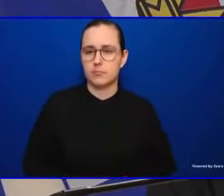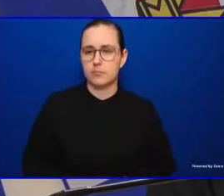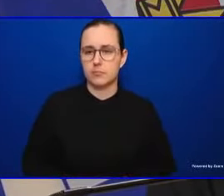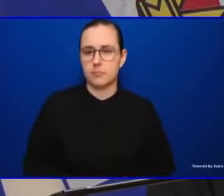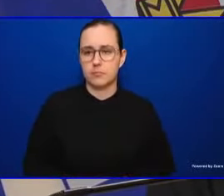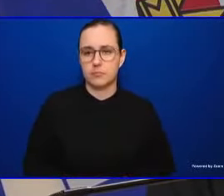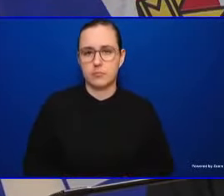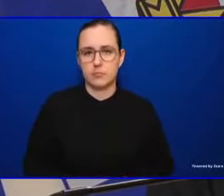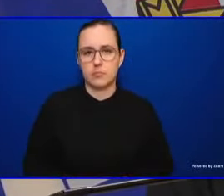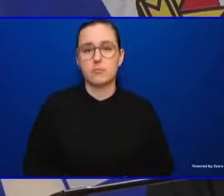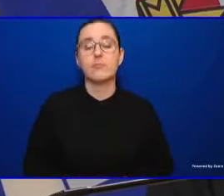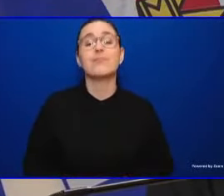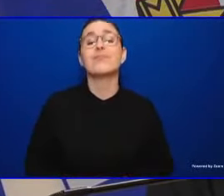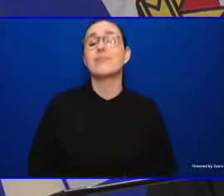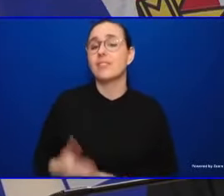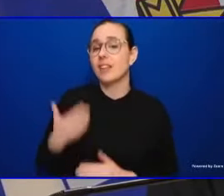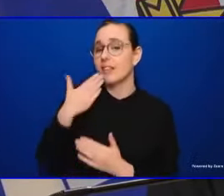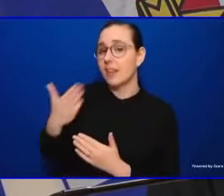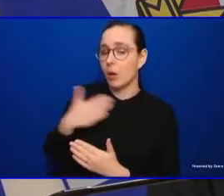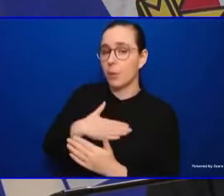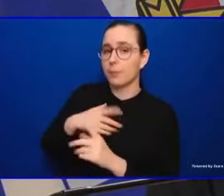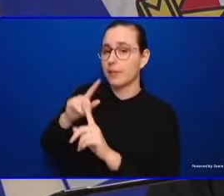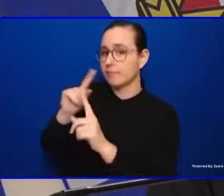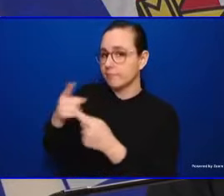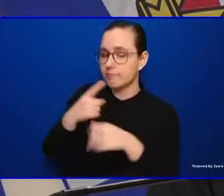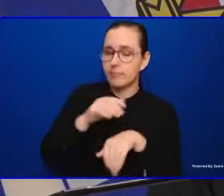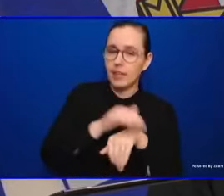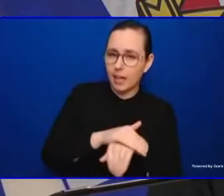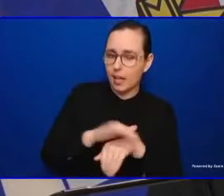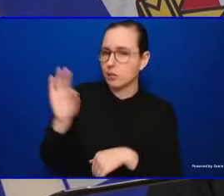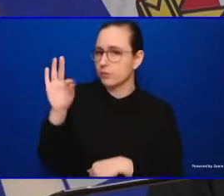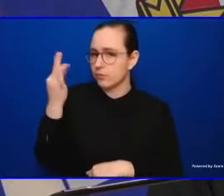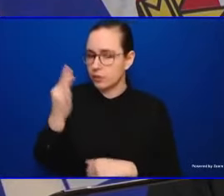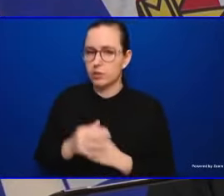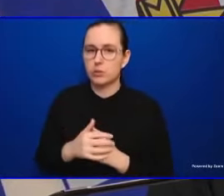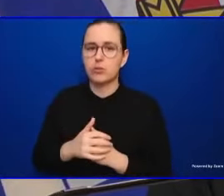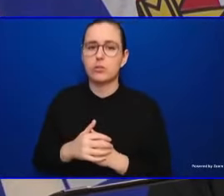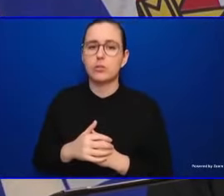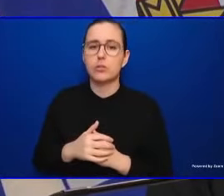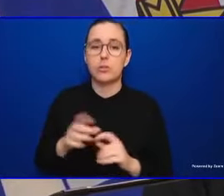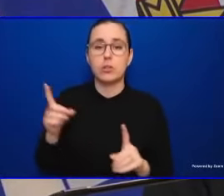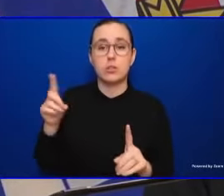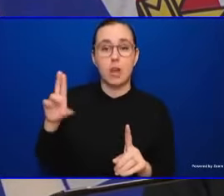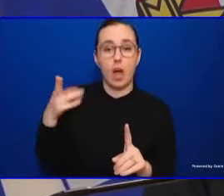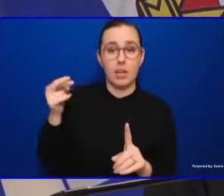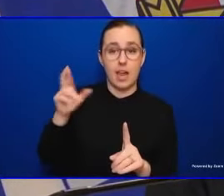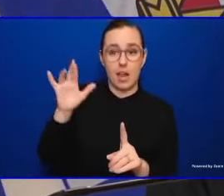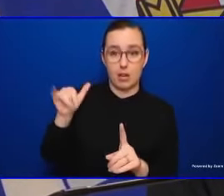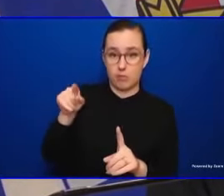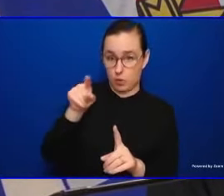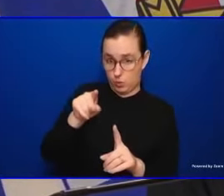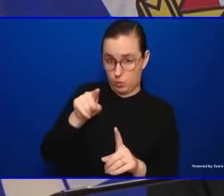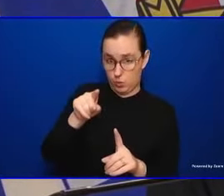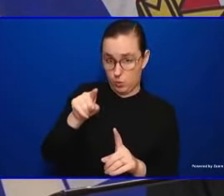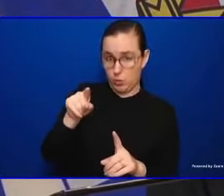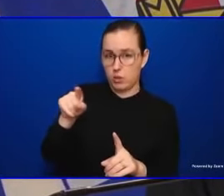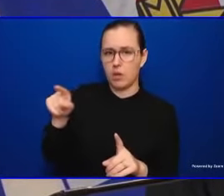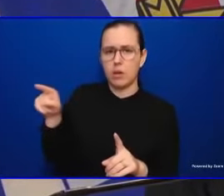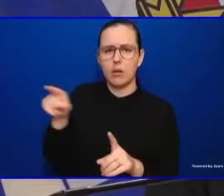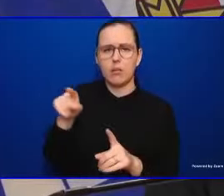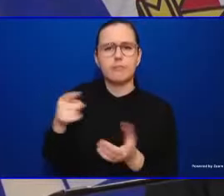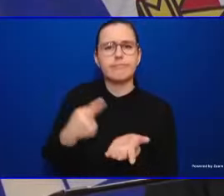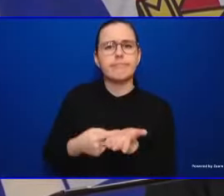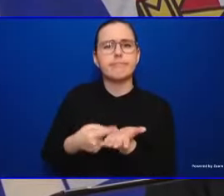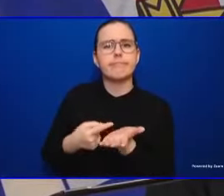French, please. Dr. Henry, you and Richard talked about, you know, students getting sick. But I want to ask you, it's probably safe